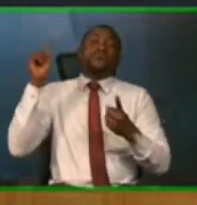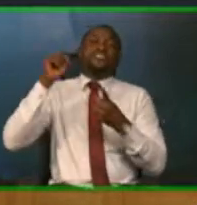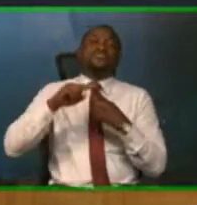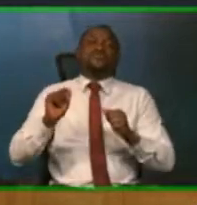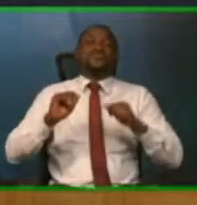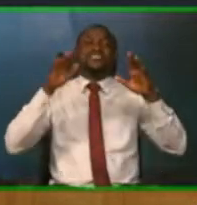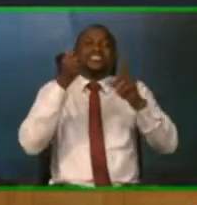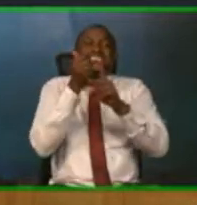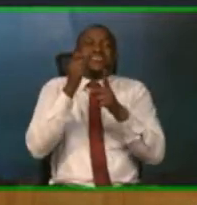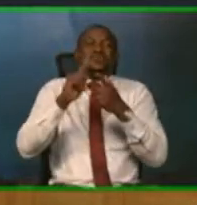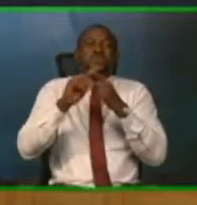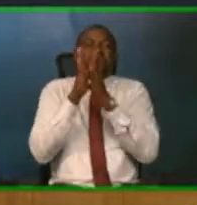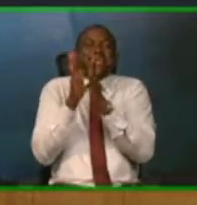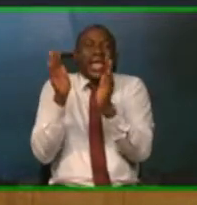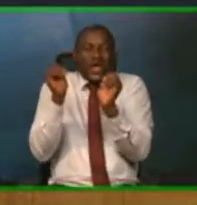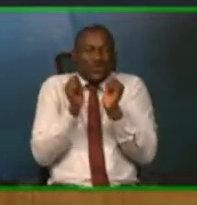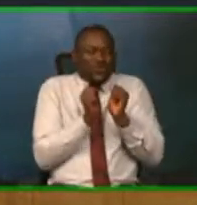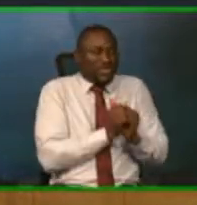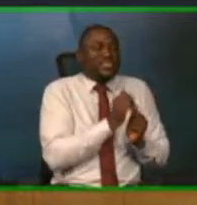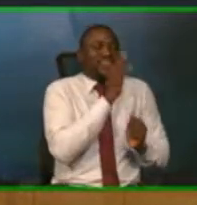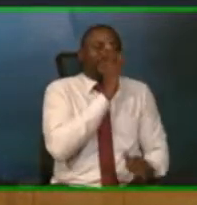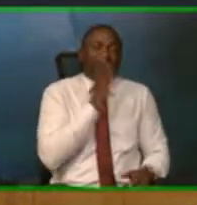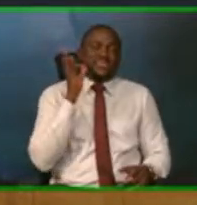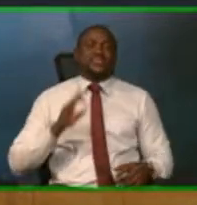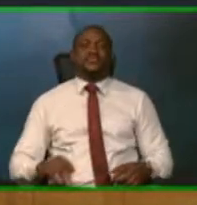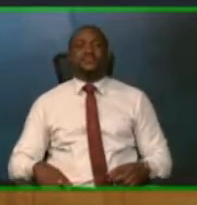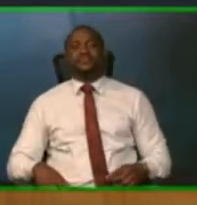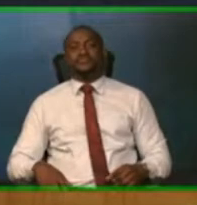to prayer with fasting.